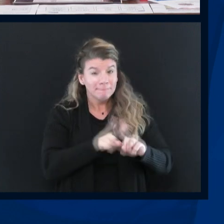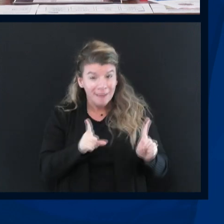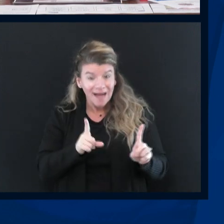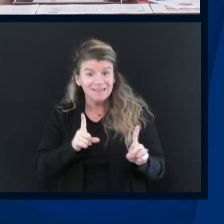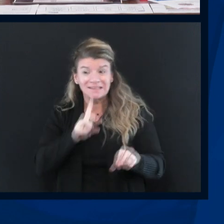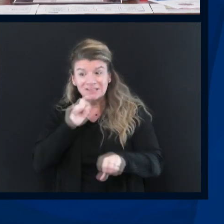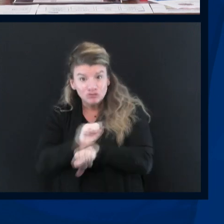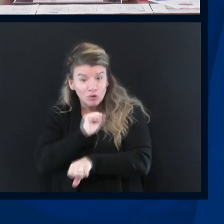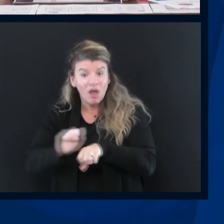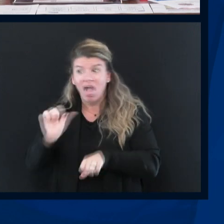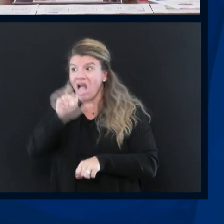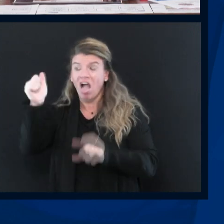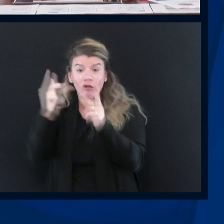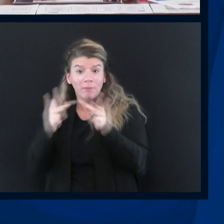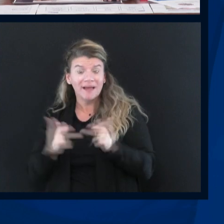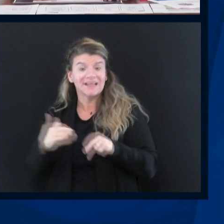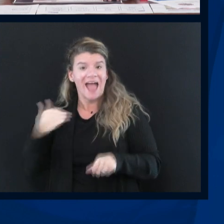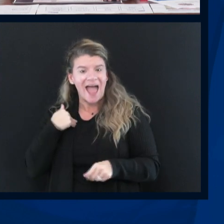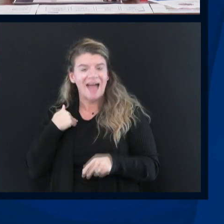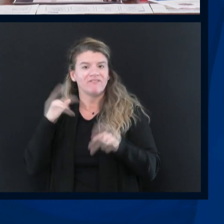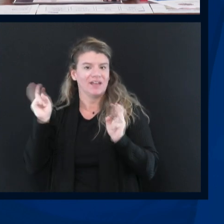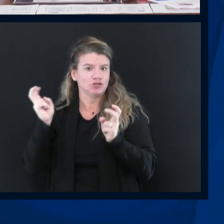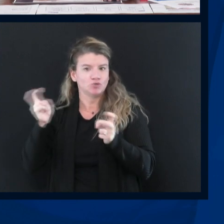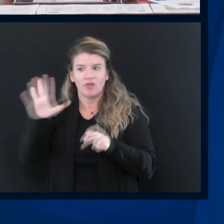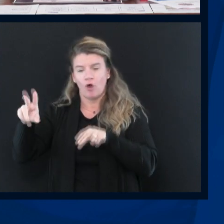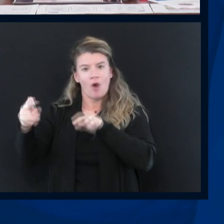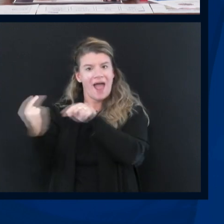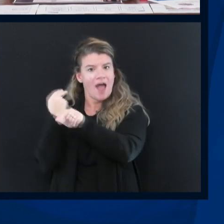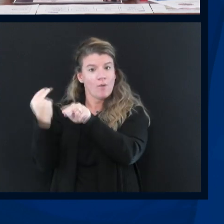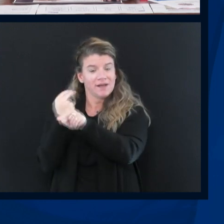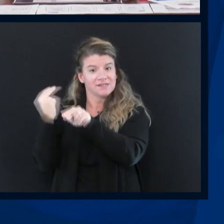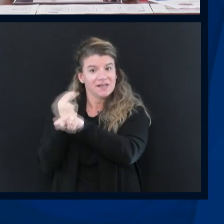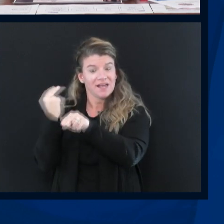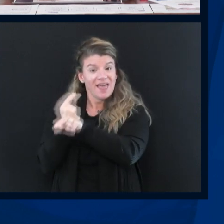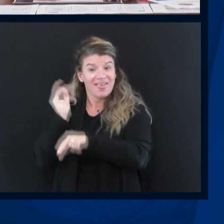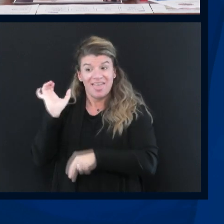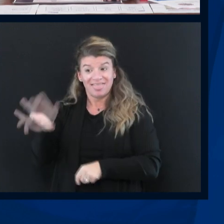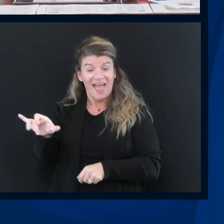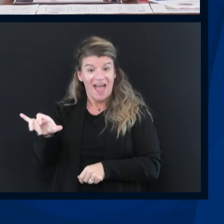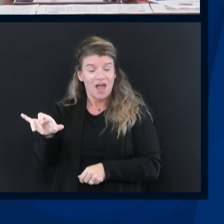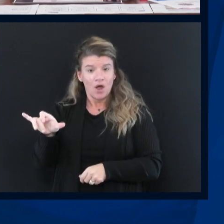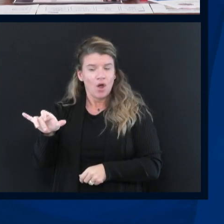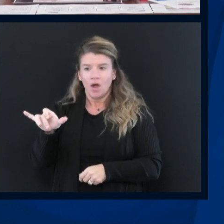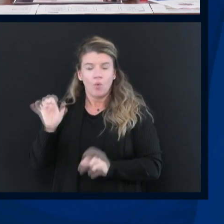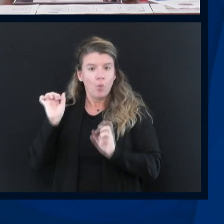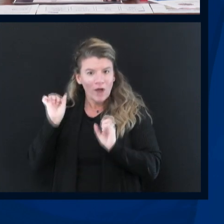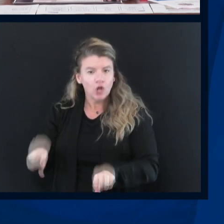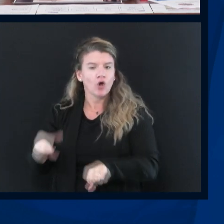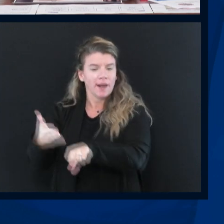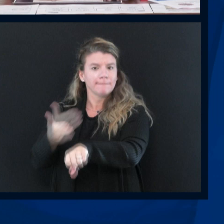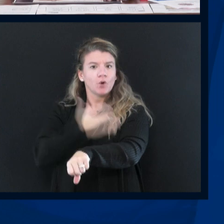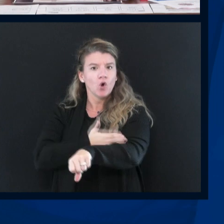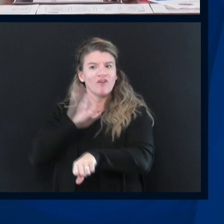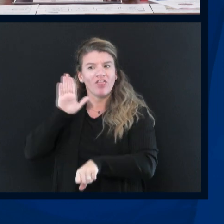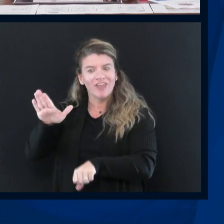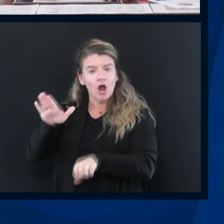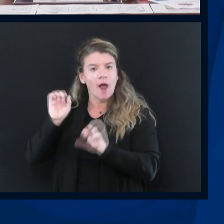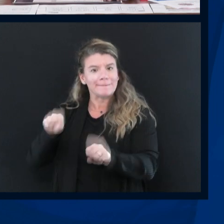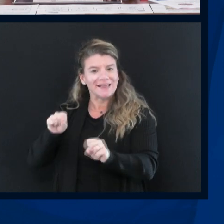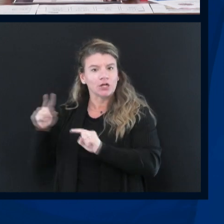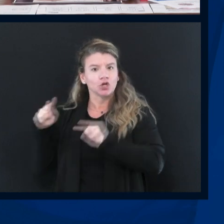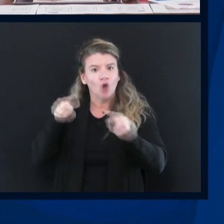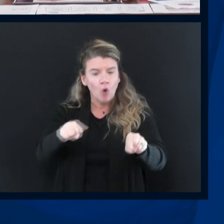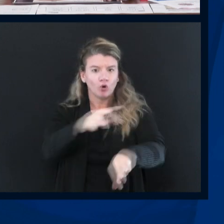absolute problems within highways that absolutely we could improve access to our